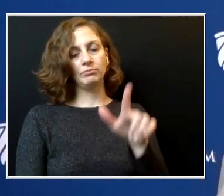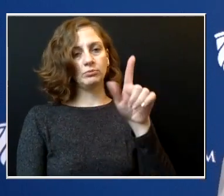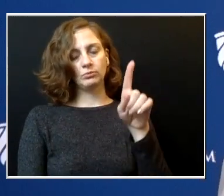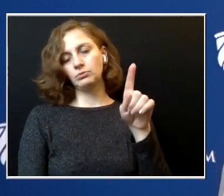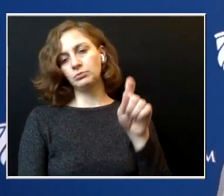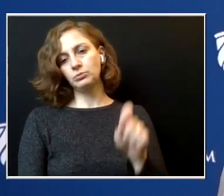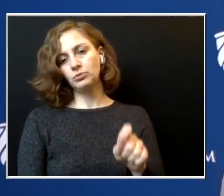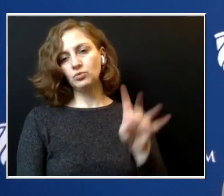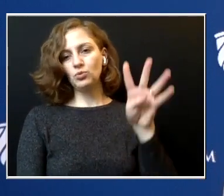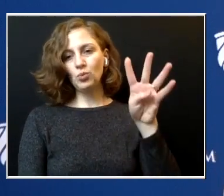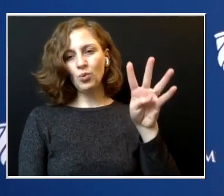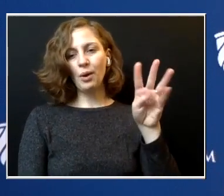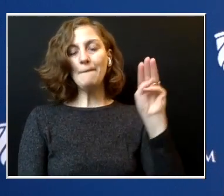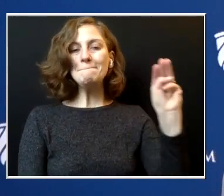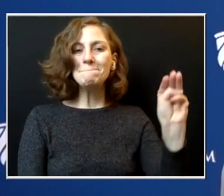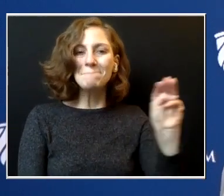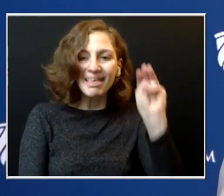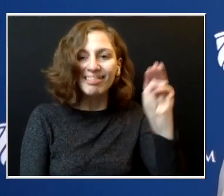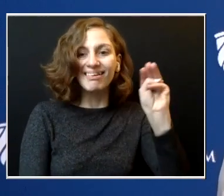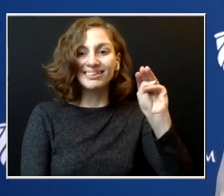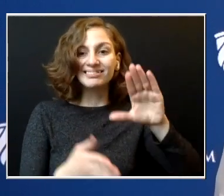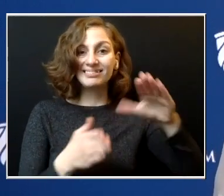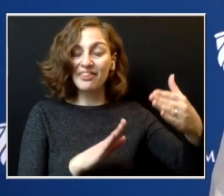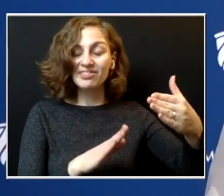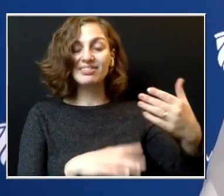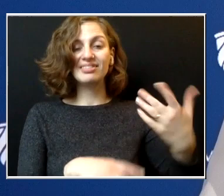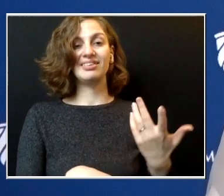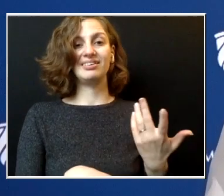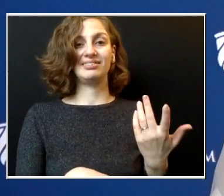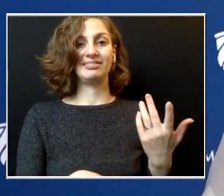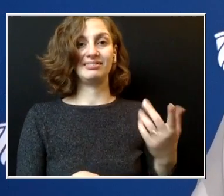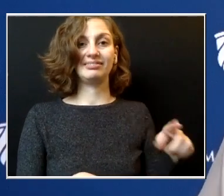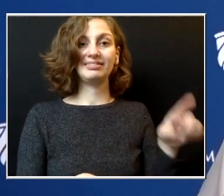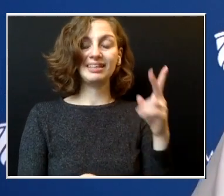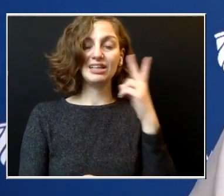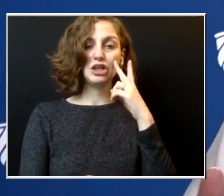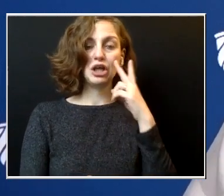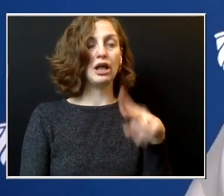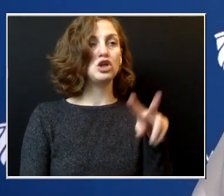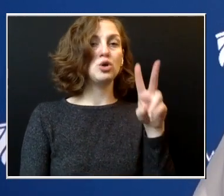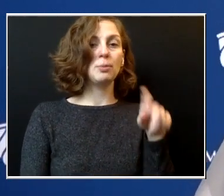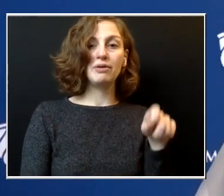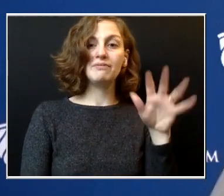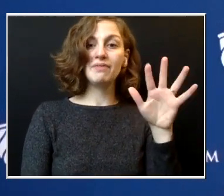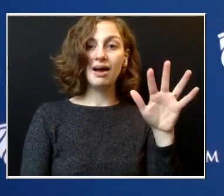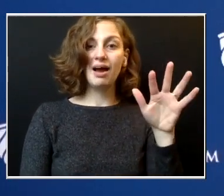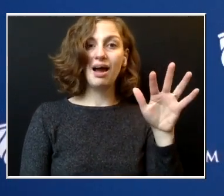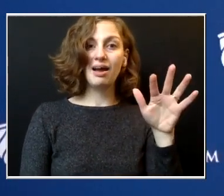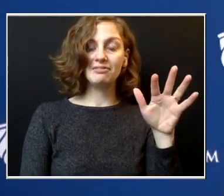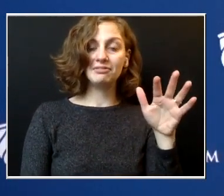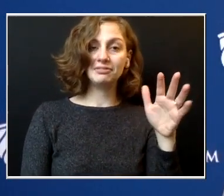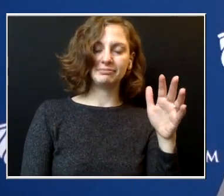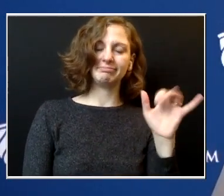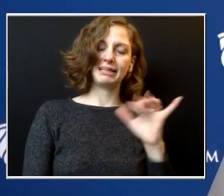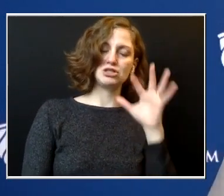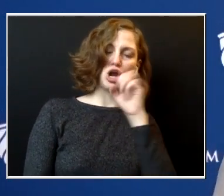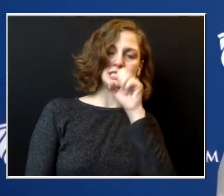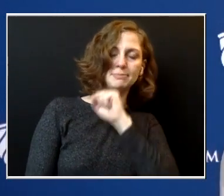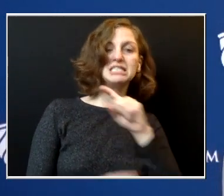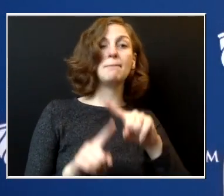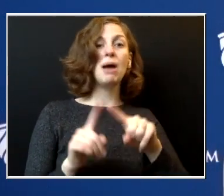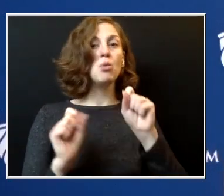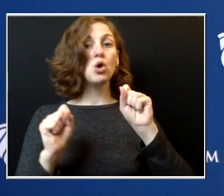think it was like 2.5 that they saw. And again, these are estimates, but there could have been as many as 4 million deaths. So there